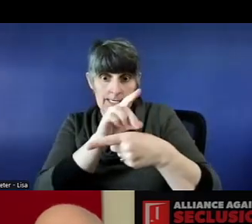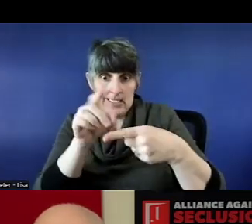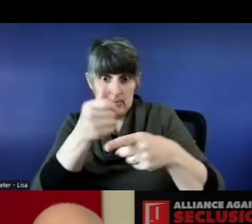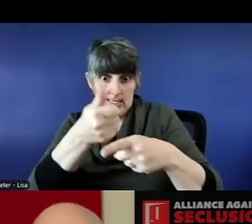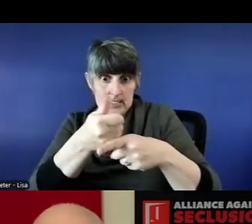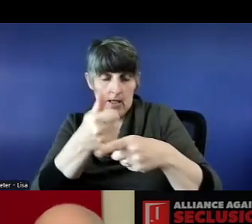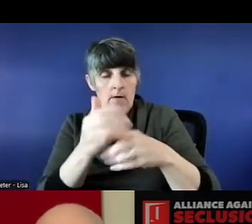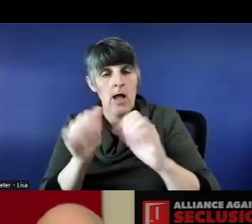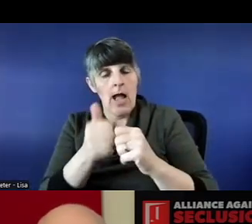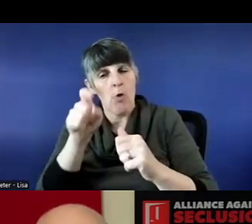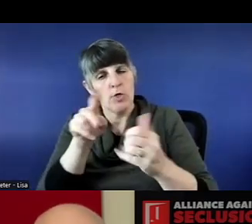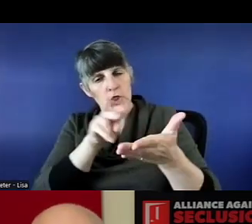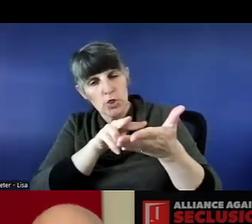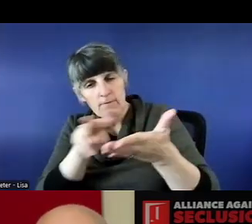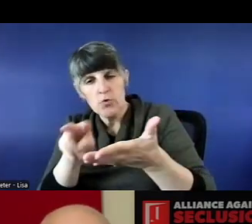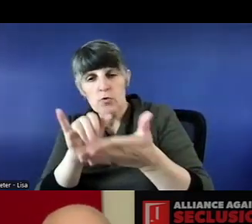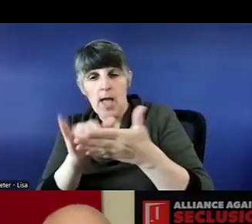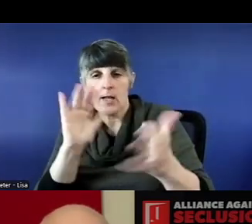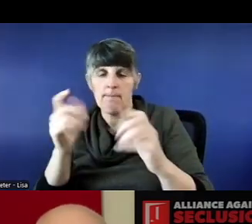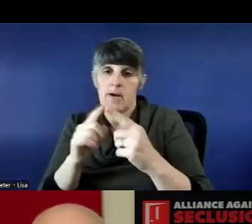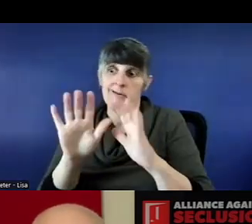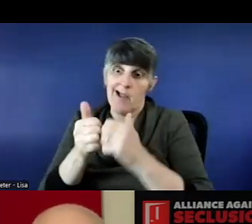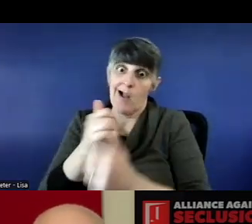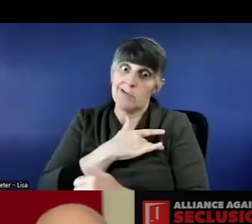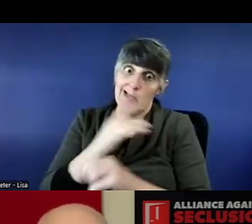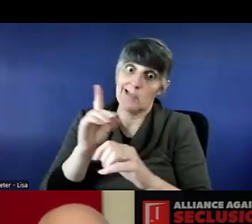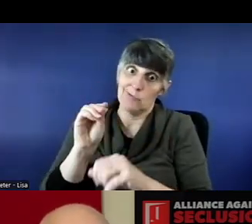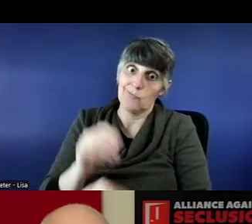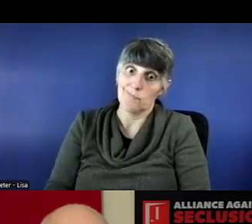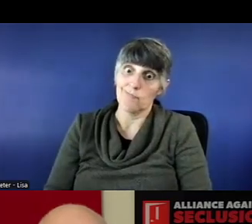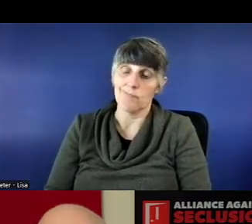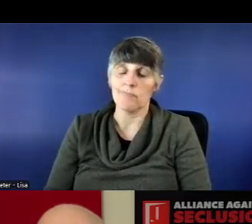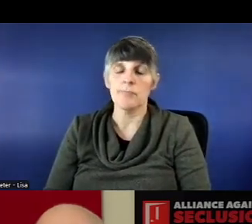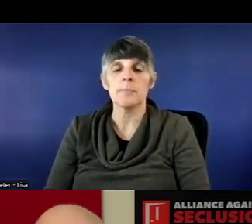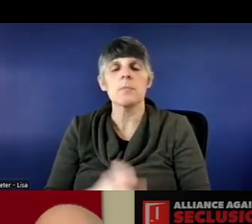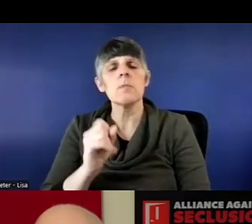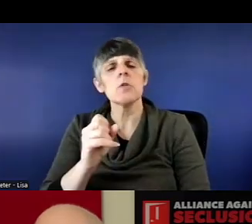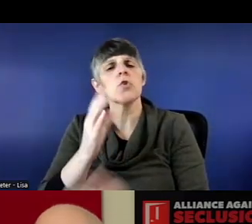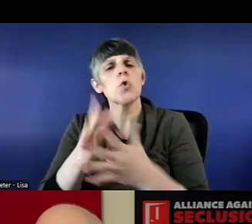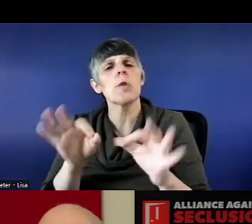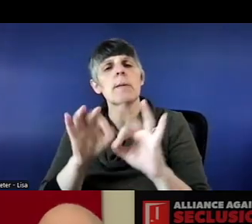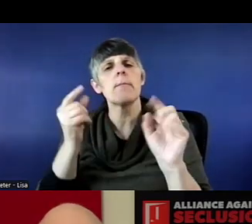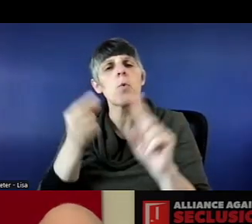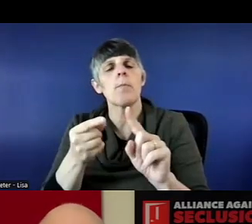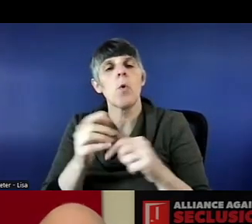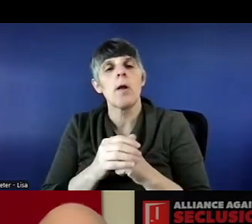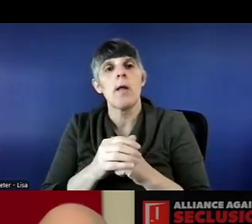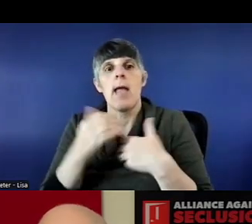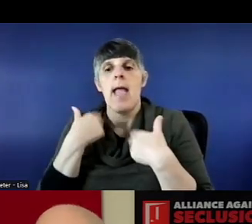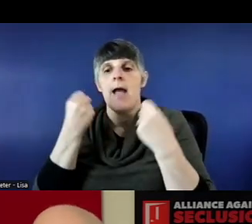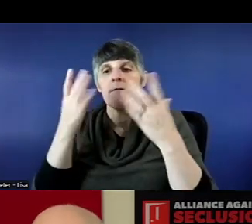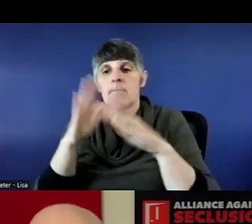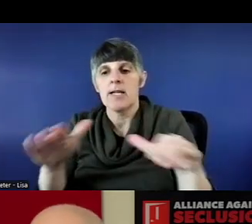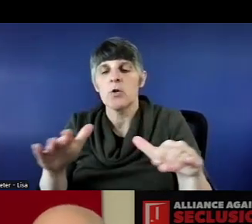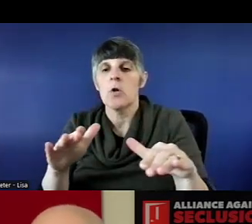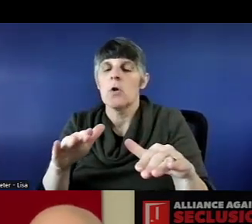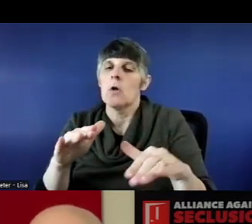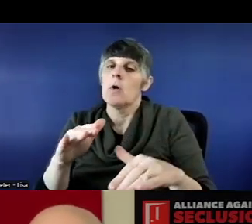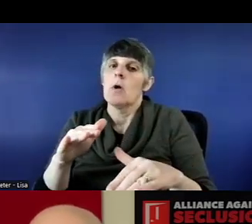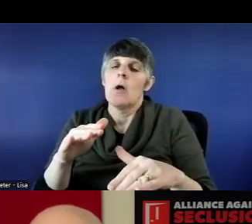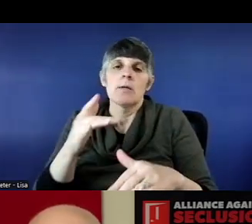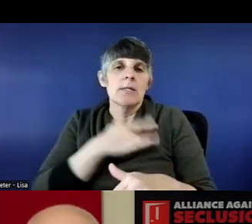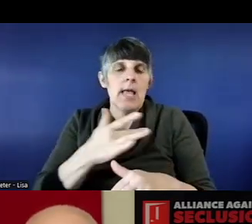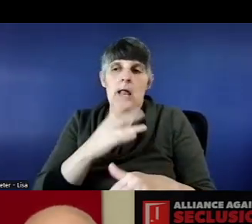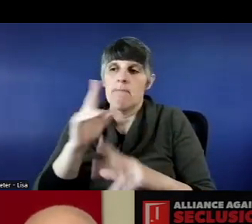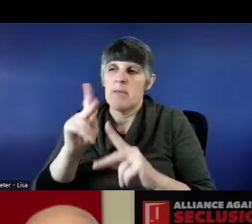how we should look at it as opposed to how sometimes we do look at it. So the take-home message here is that there are many children that are chronically misunderstood in the